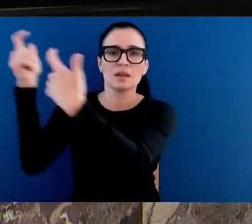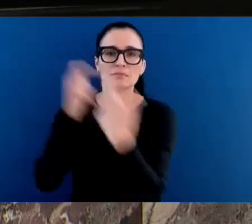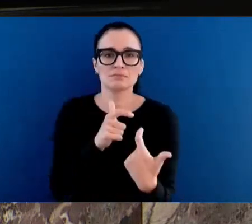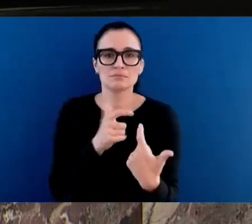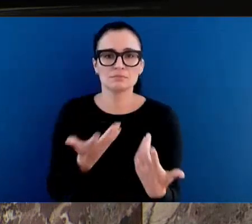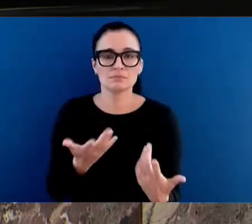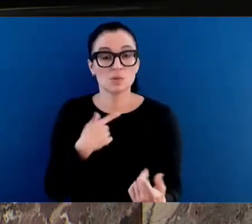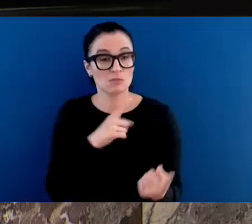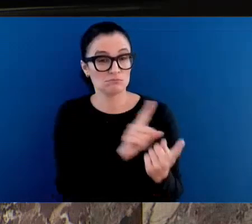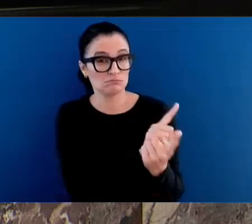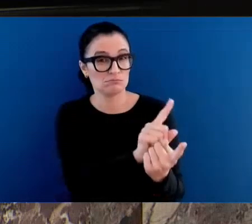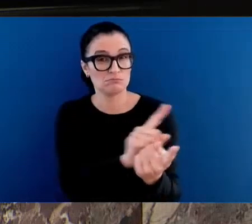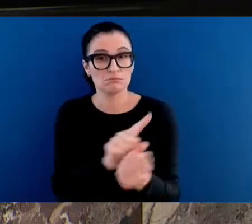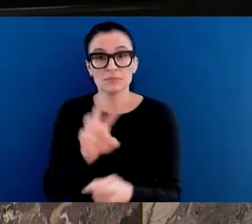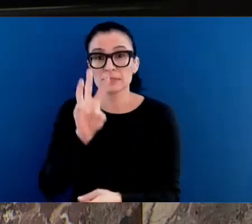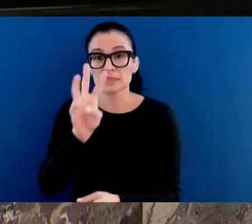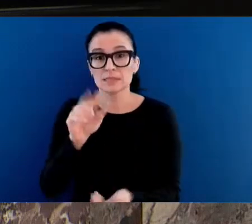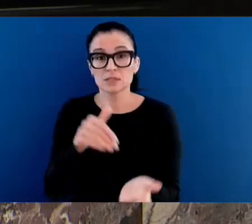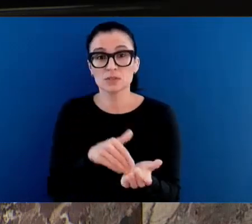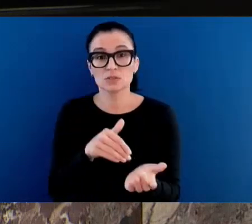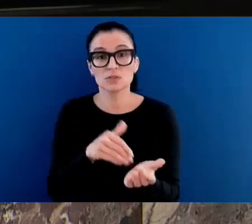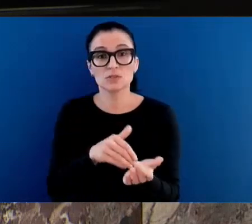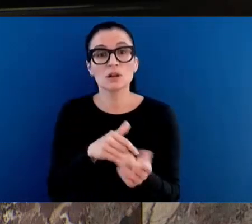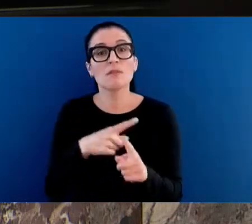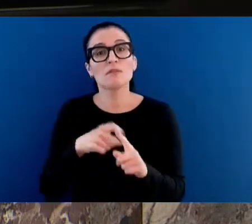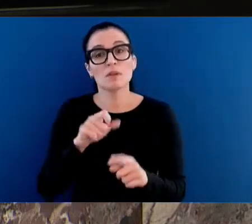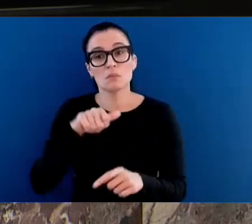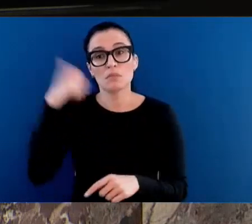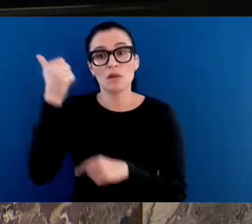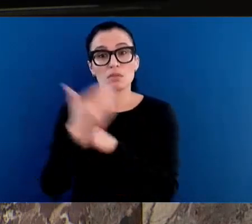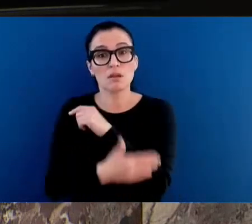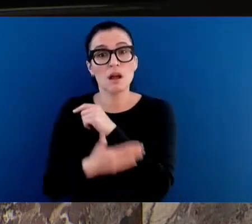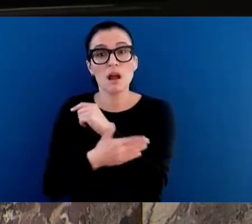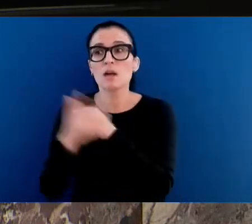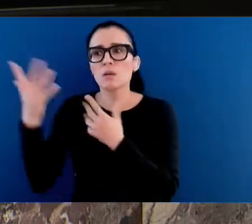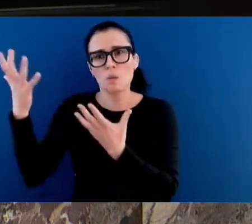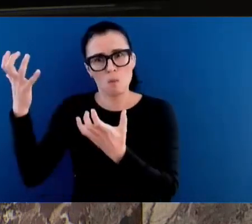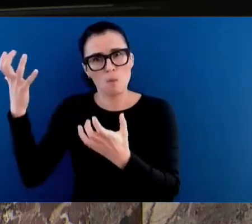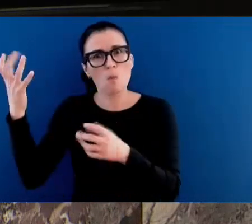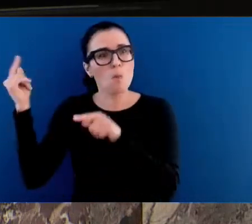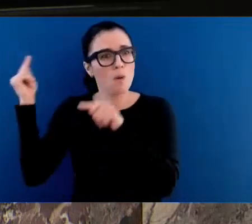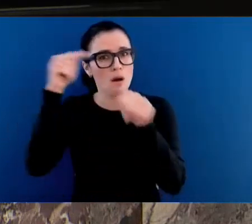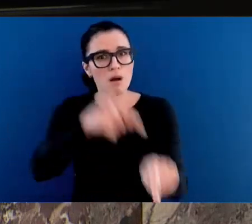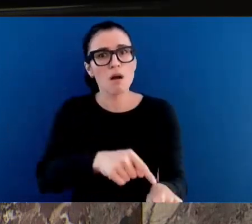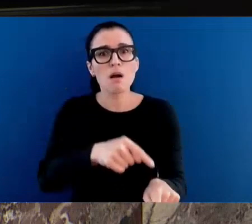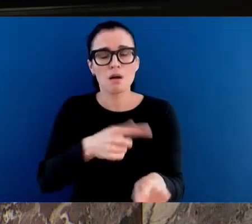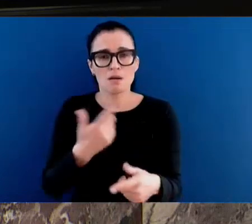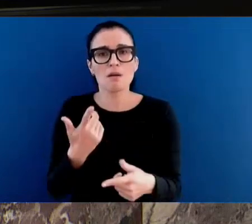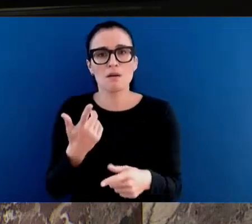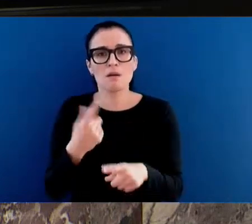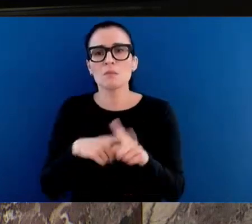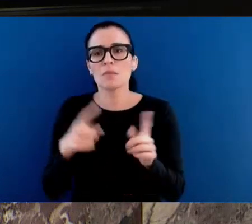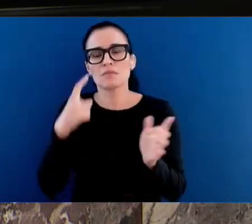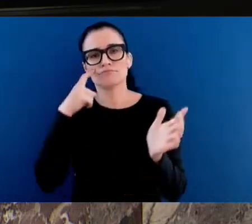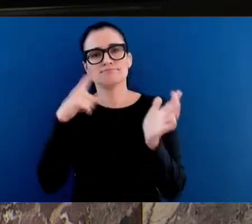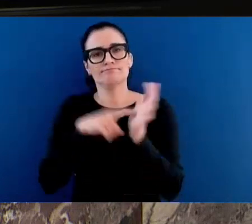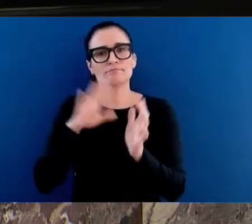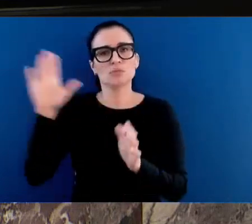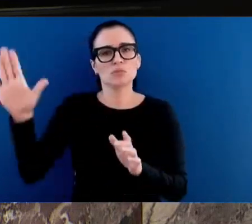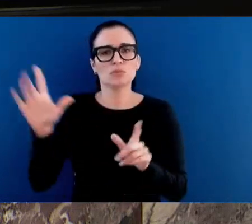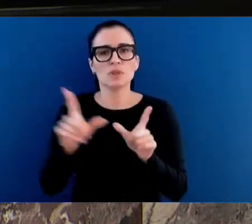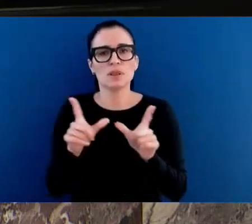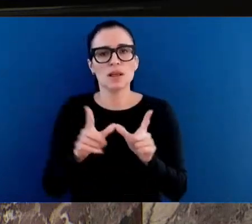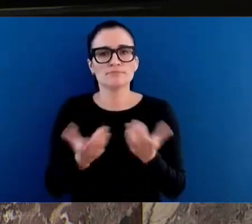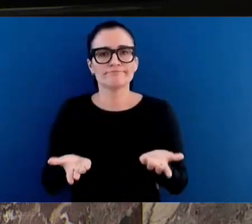Doctors with years of experience that are getting stuck in processes that other provinces have found the way to get doctors